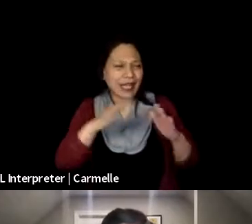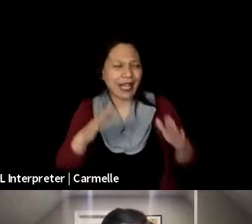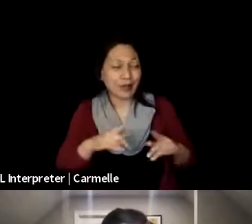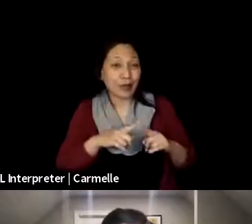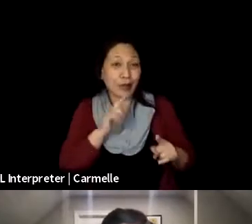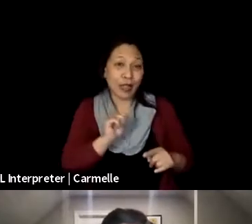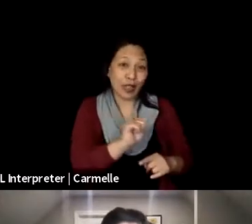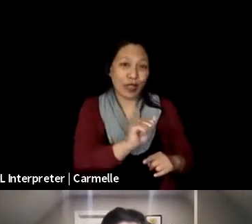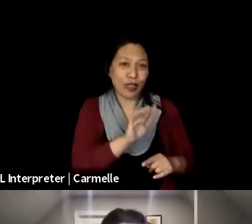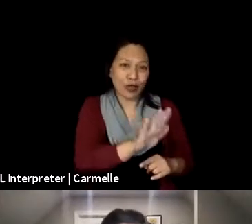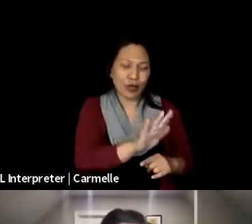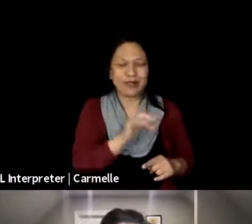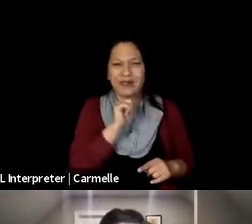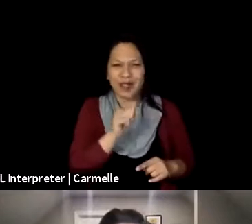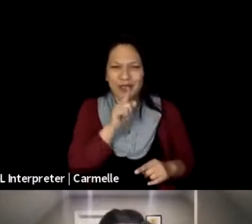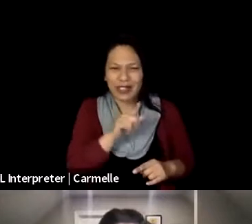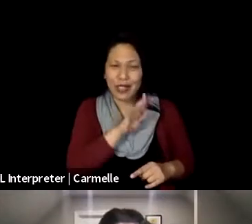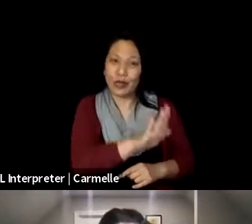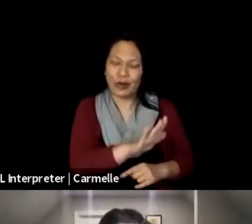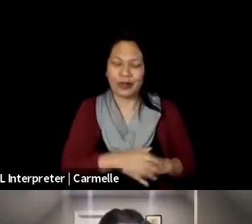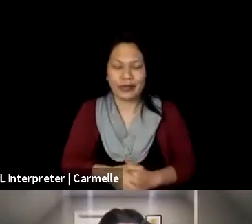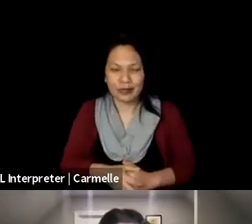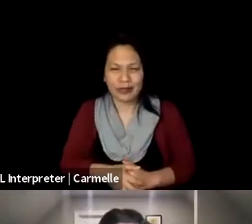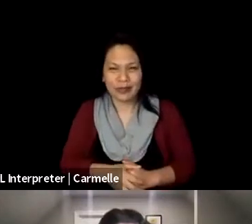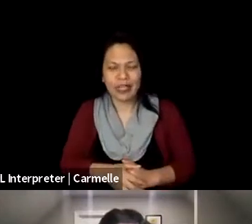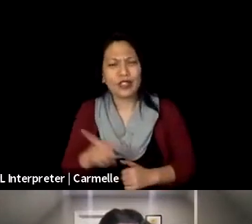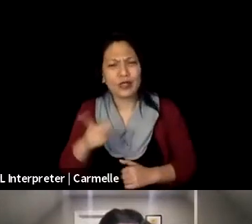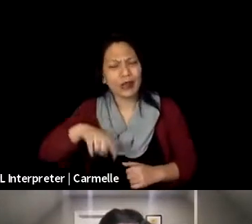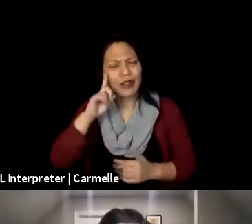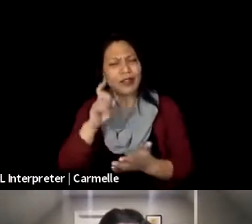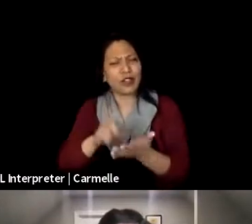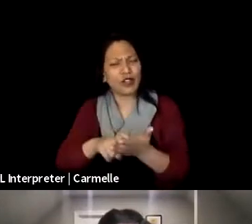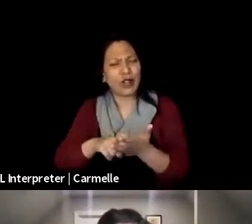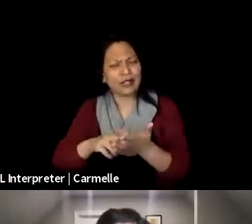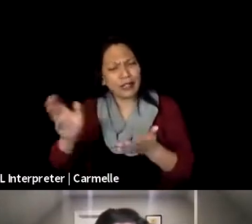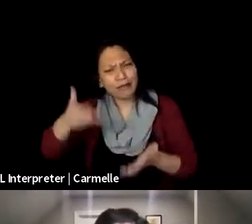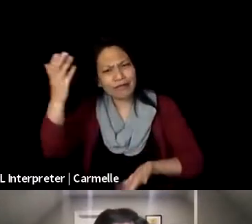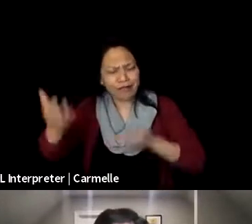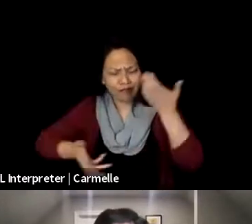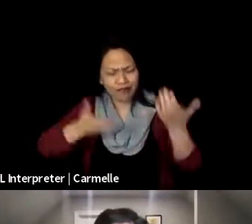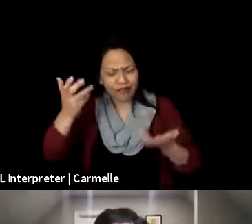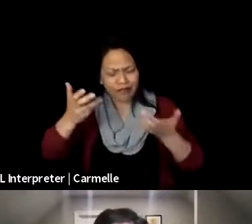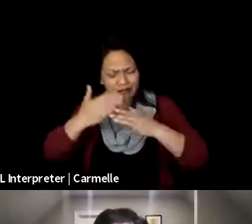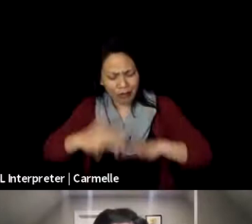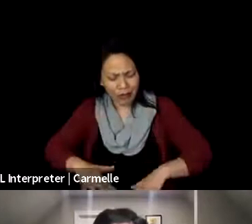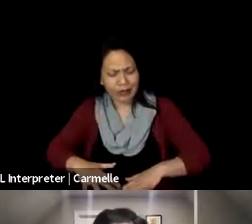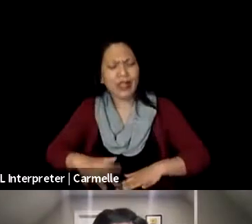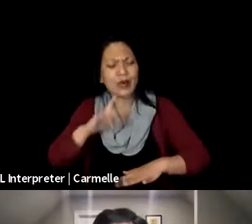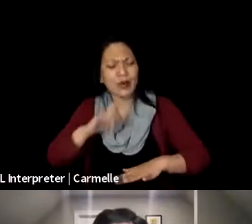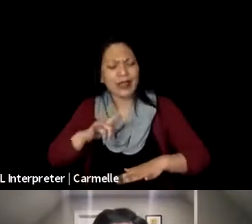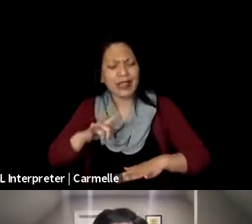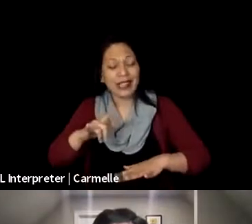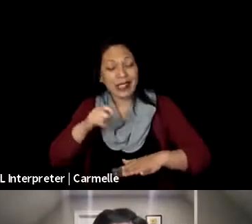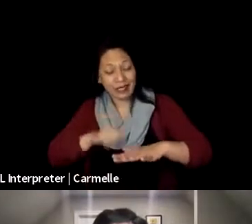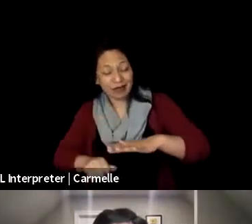theirs to call theirs. We need to acknowledge and dismantle from the bottom up the house that is being built on top of